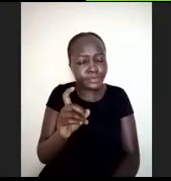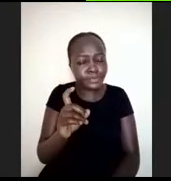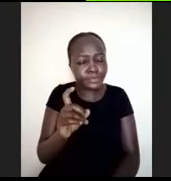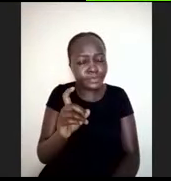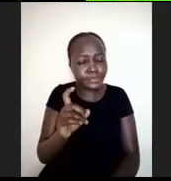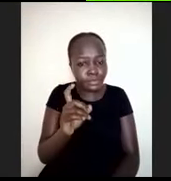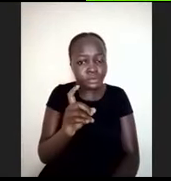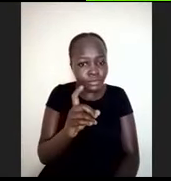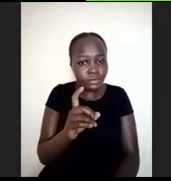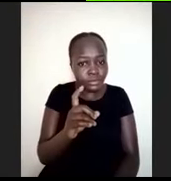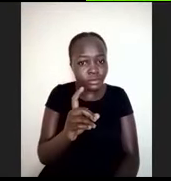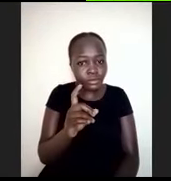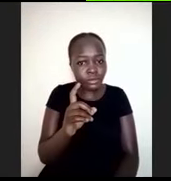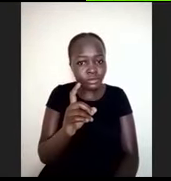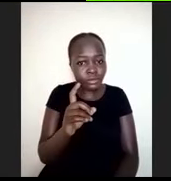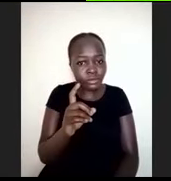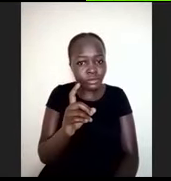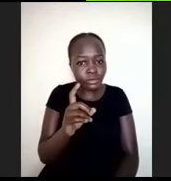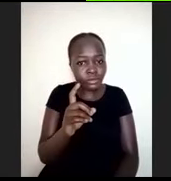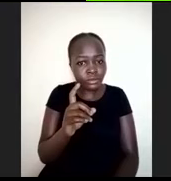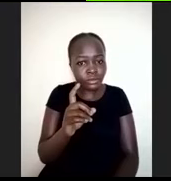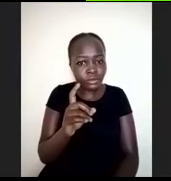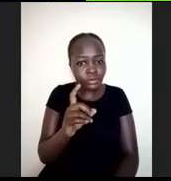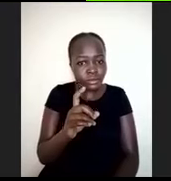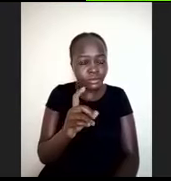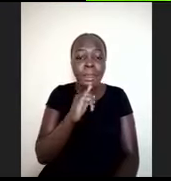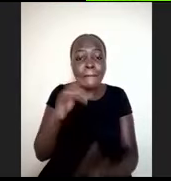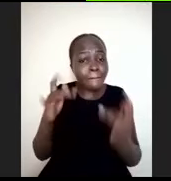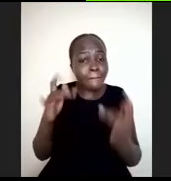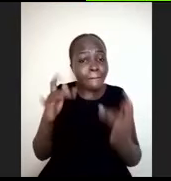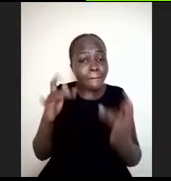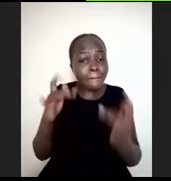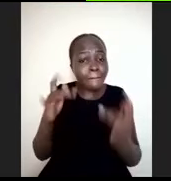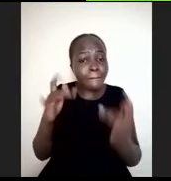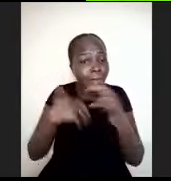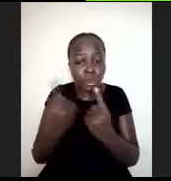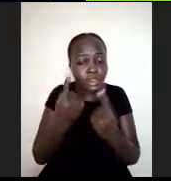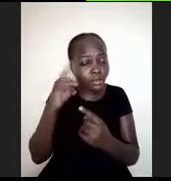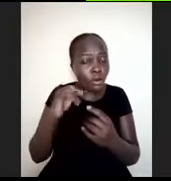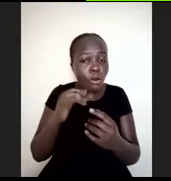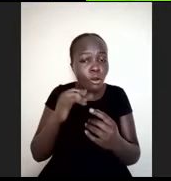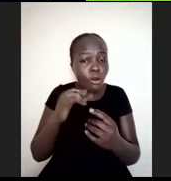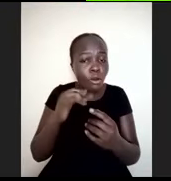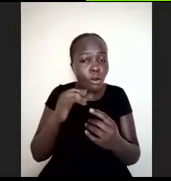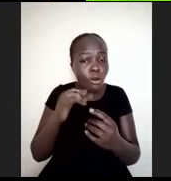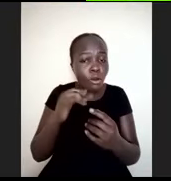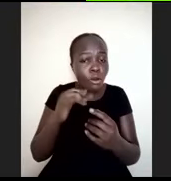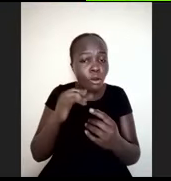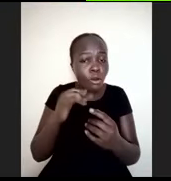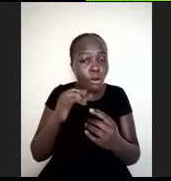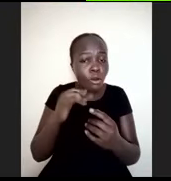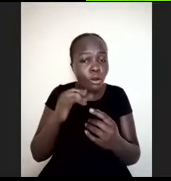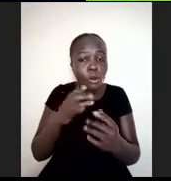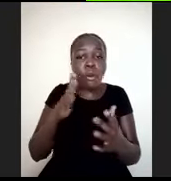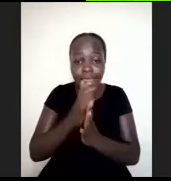about for male and female. He does not refer to it as two men being together or two women being